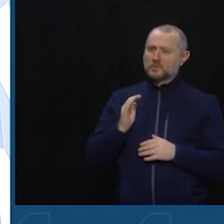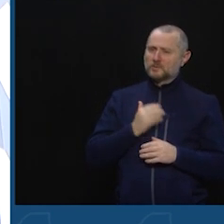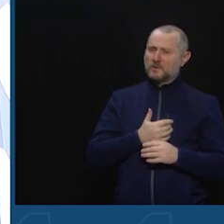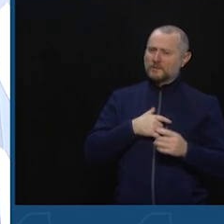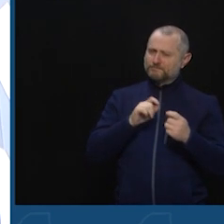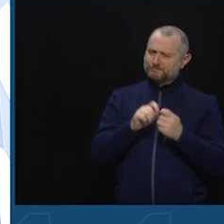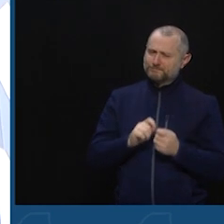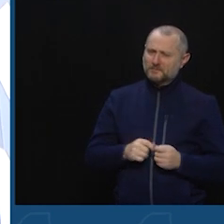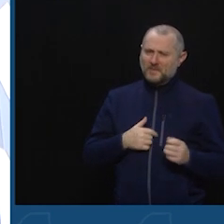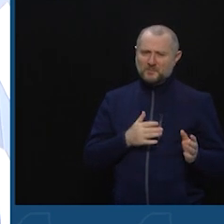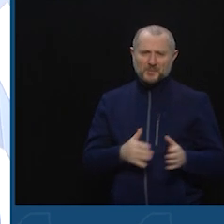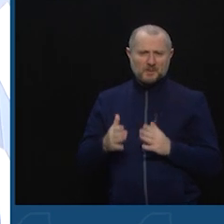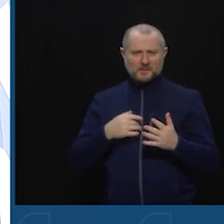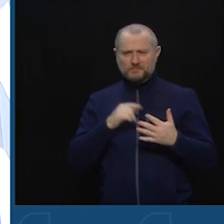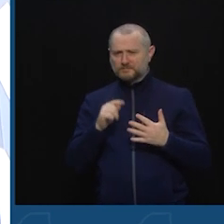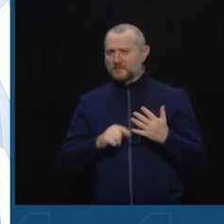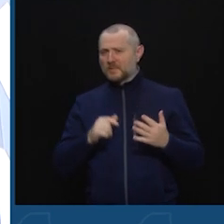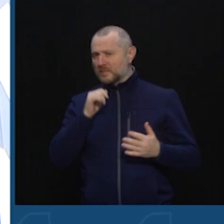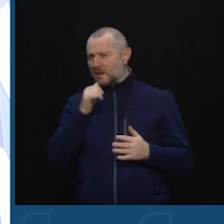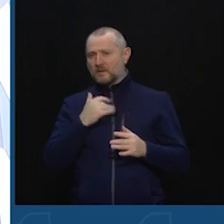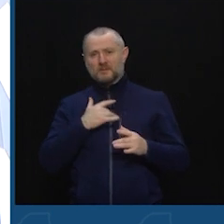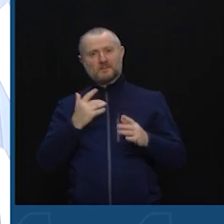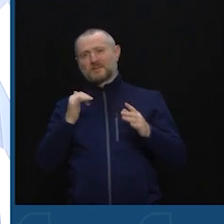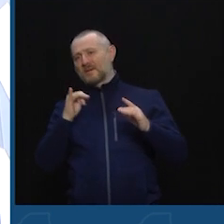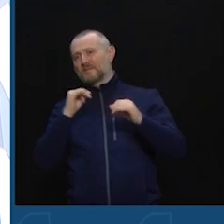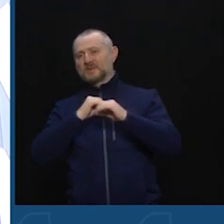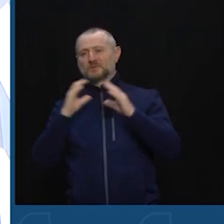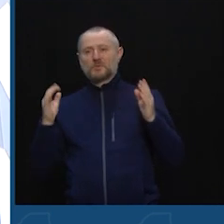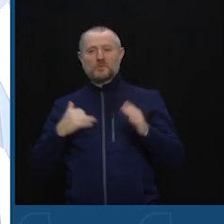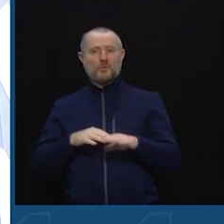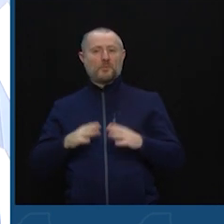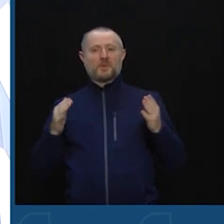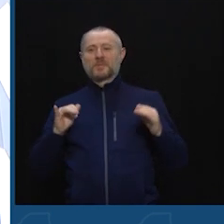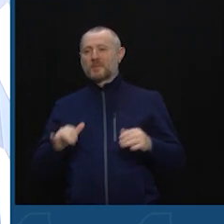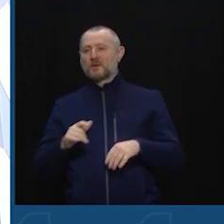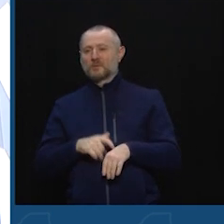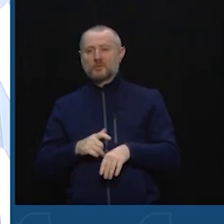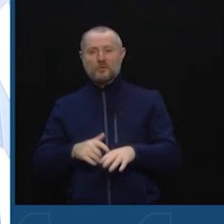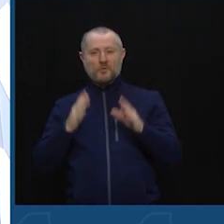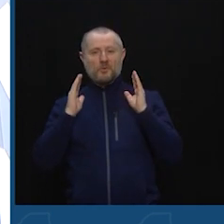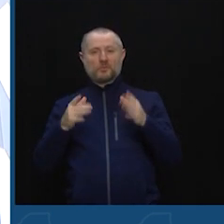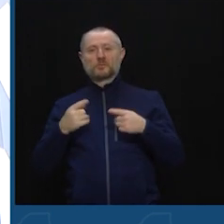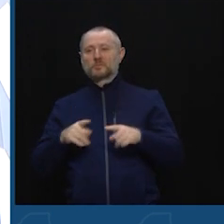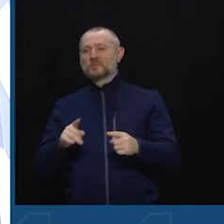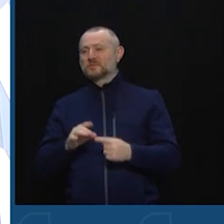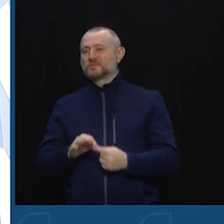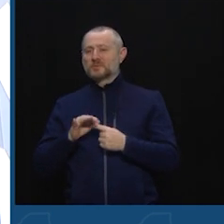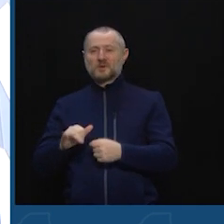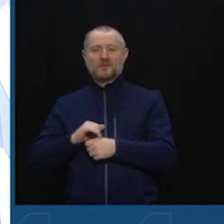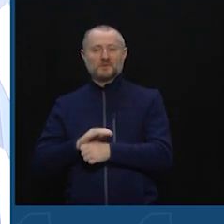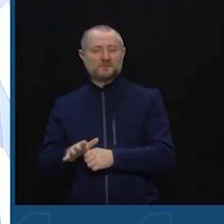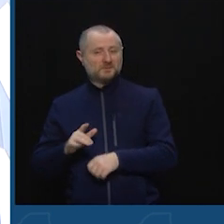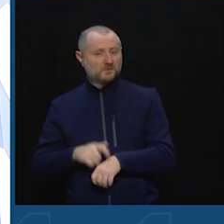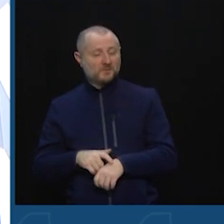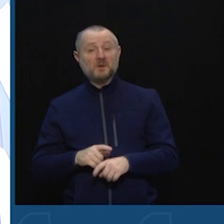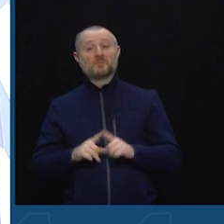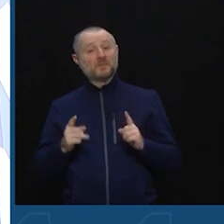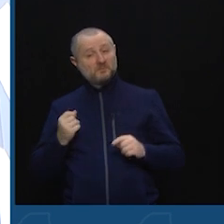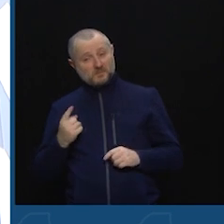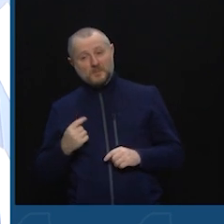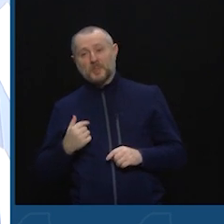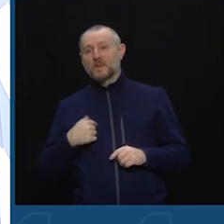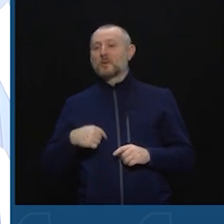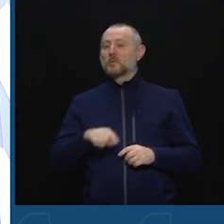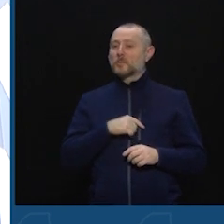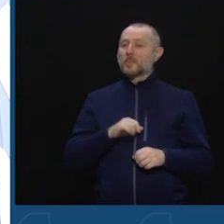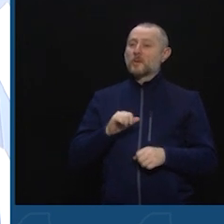have envisioned opening during such a historic moment. However, our team at LaGuardia Gateway Partners and our colleagues are resilient, and